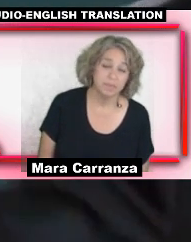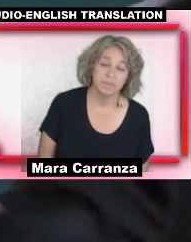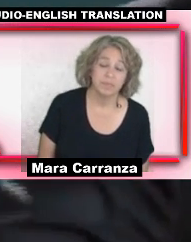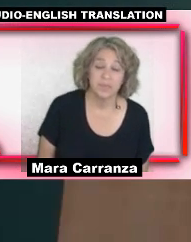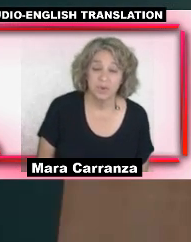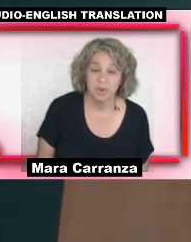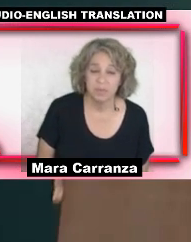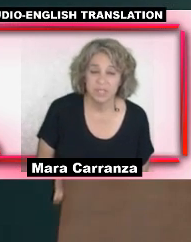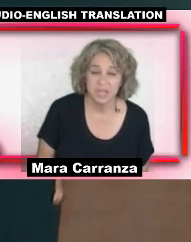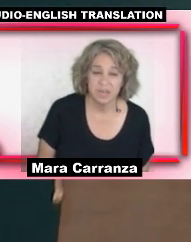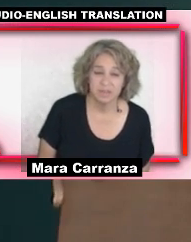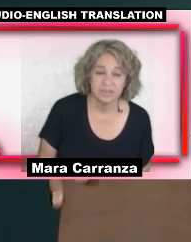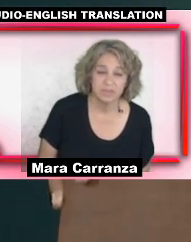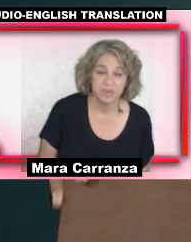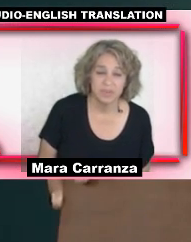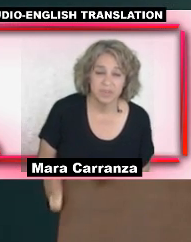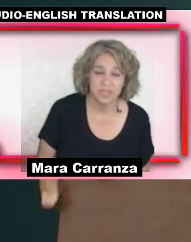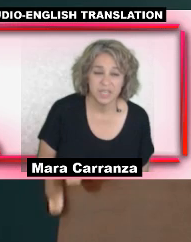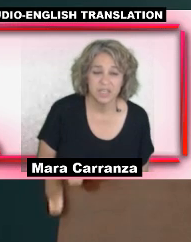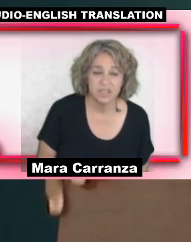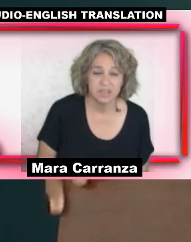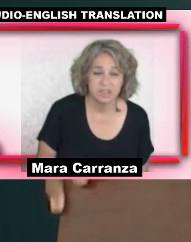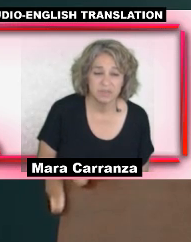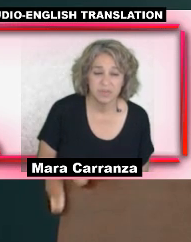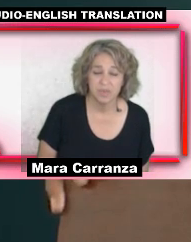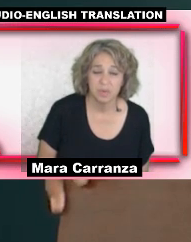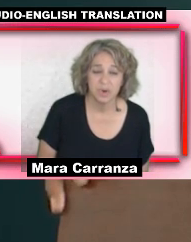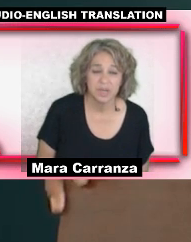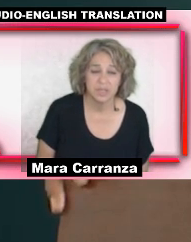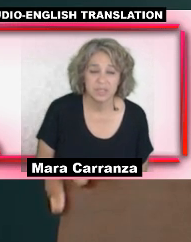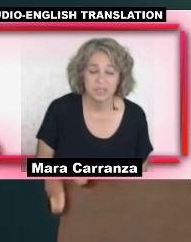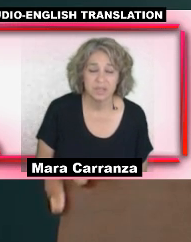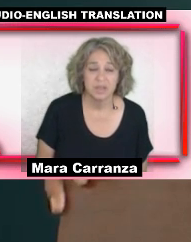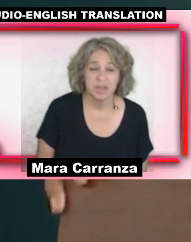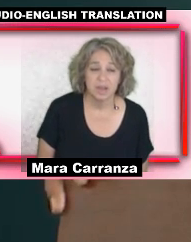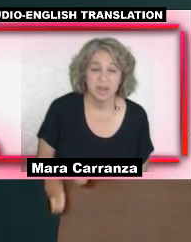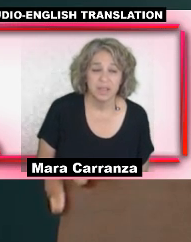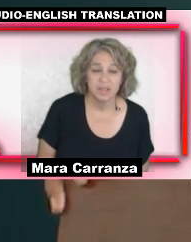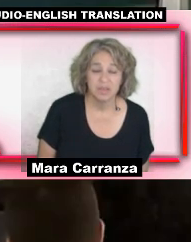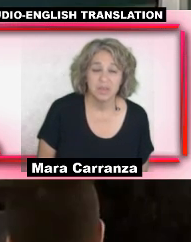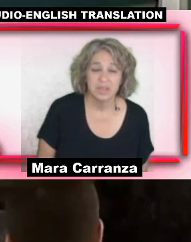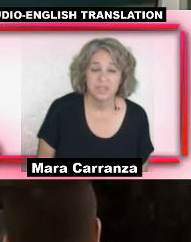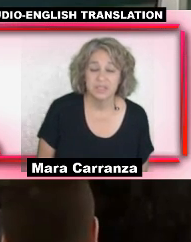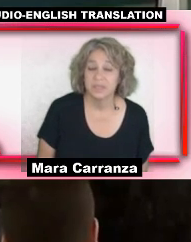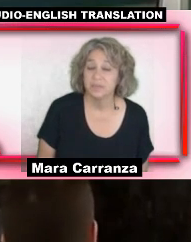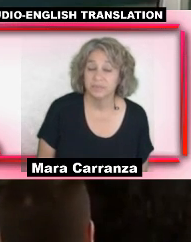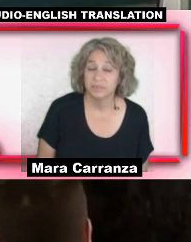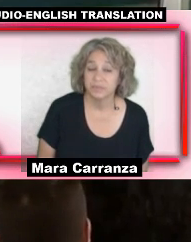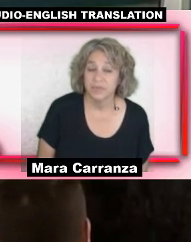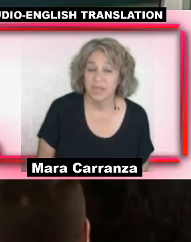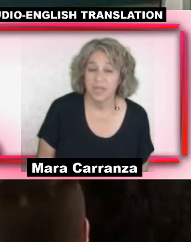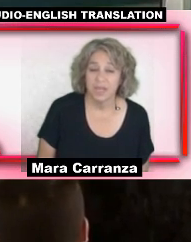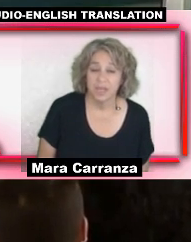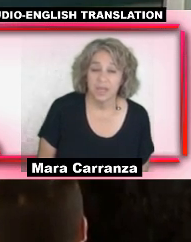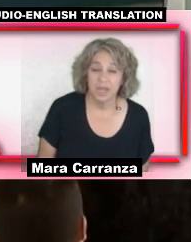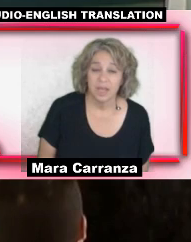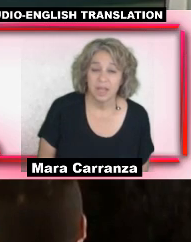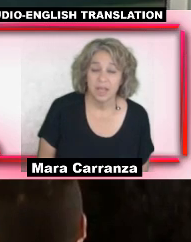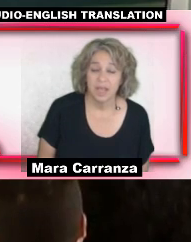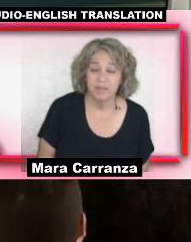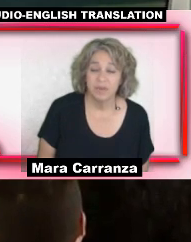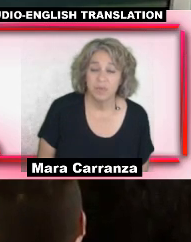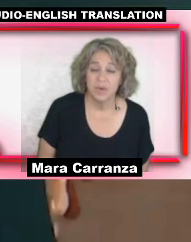a los representatives for the teachers, for the workers, in the unions. Ayuden todos.